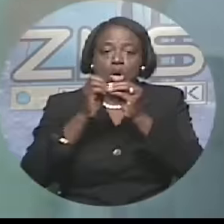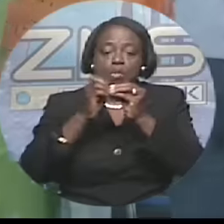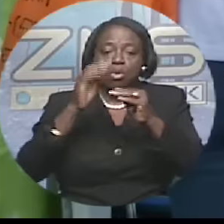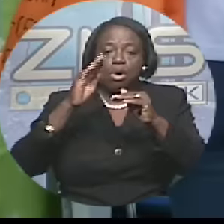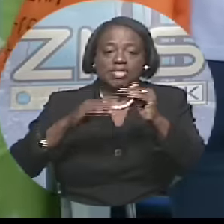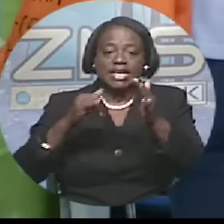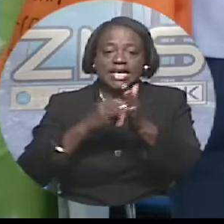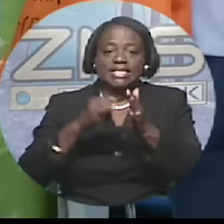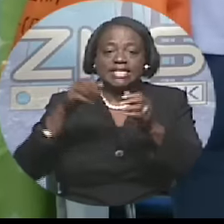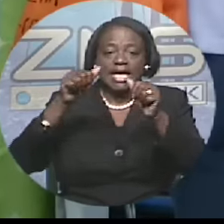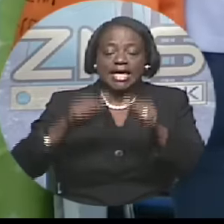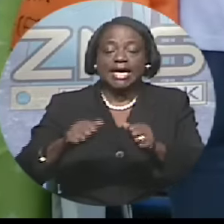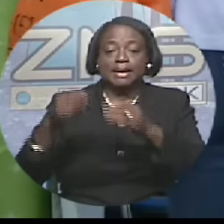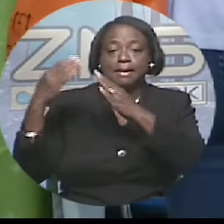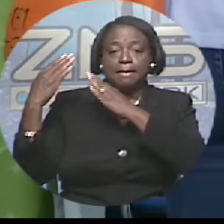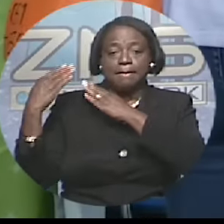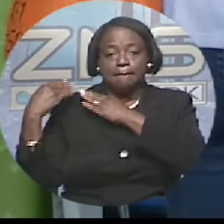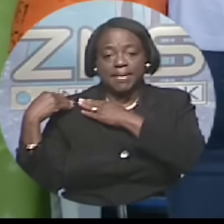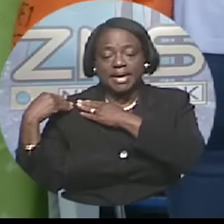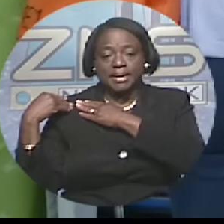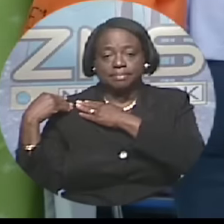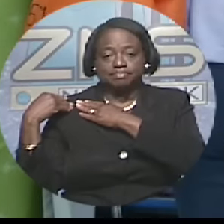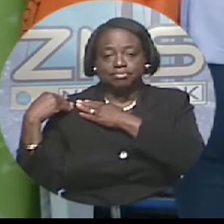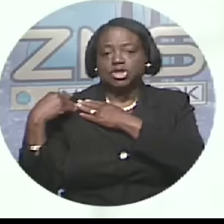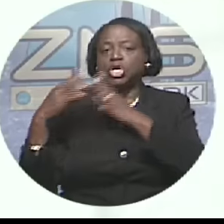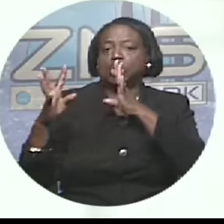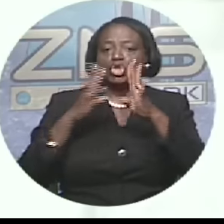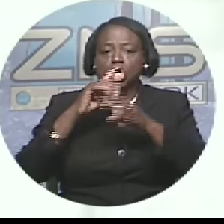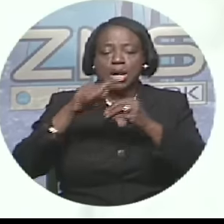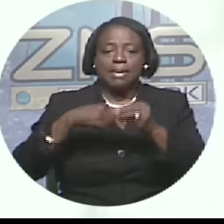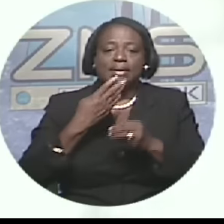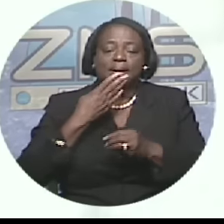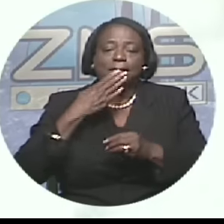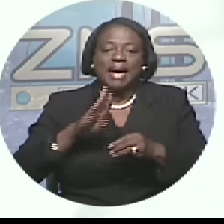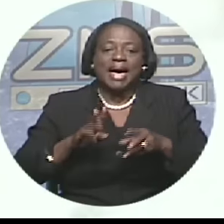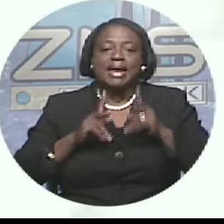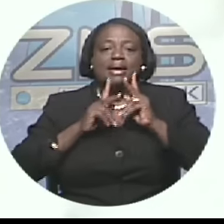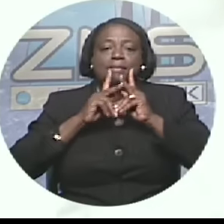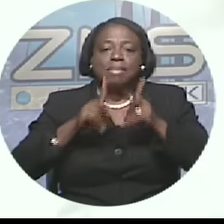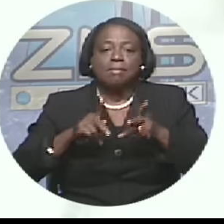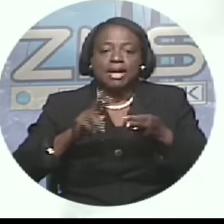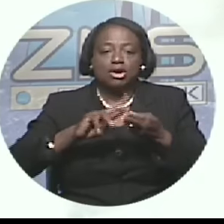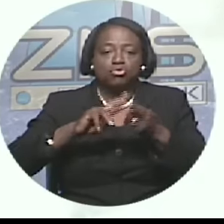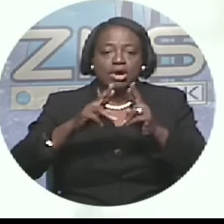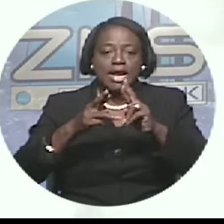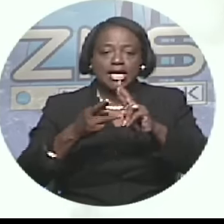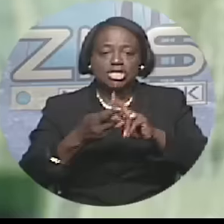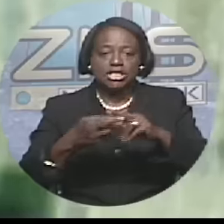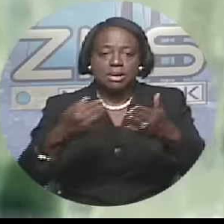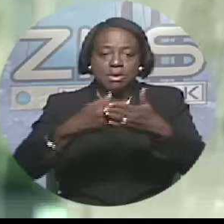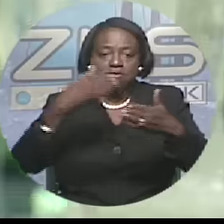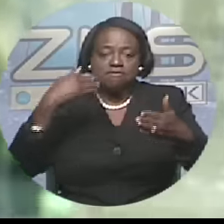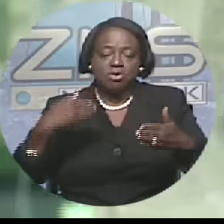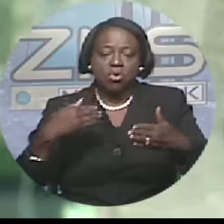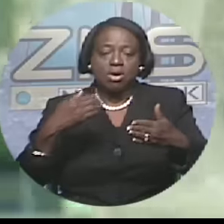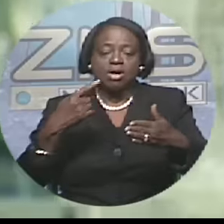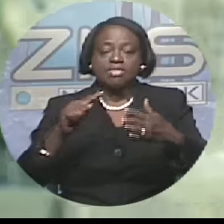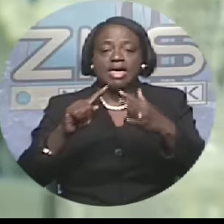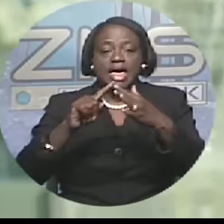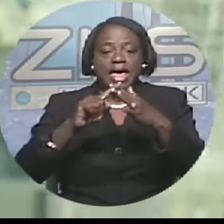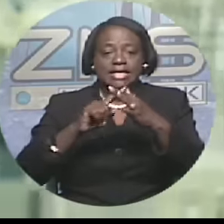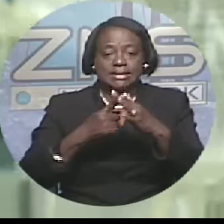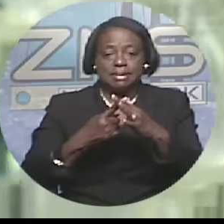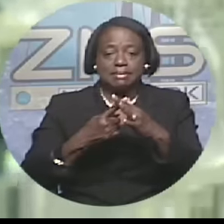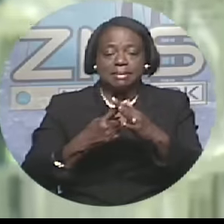given time. As for concerns over bad public relations ahead of implementation, Mr. Christie was clear. The information will be forthcoming once